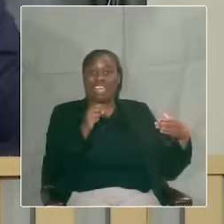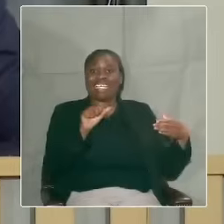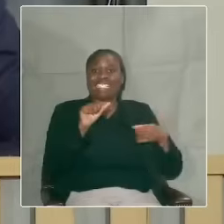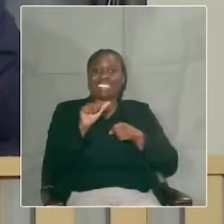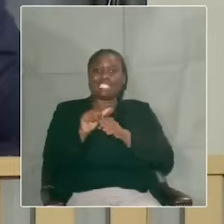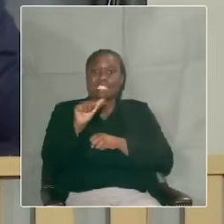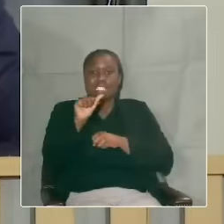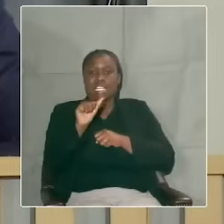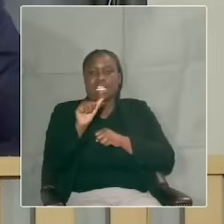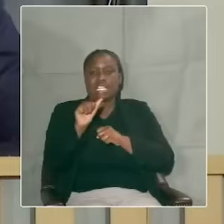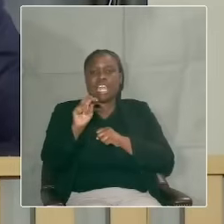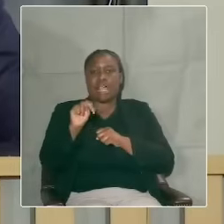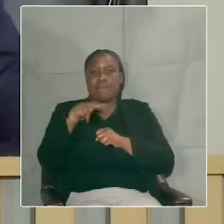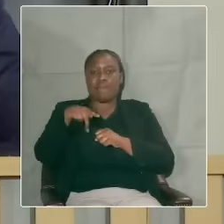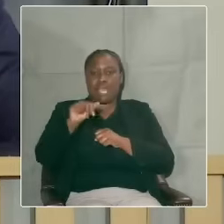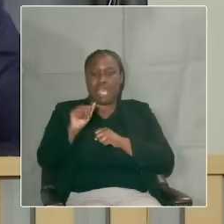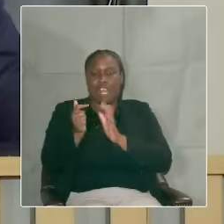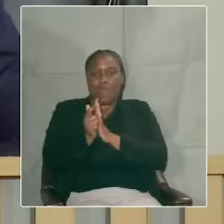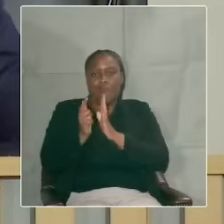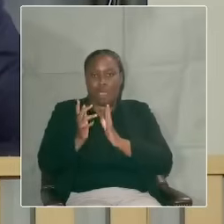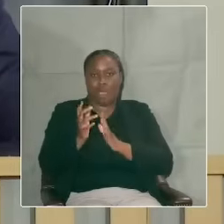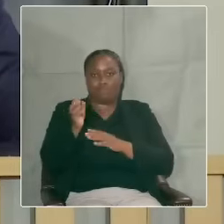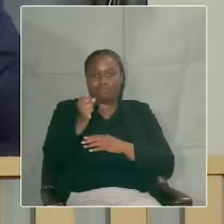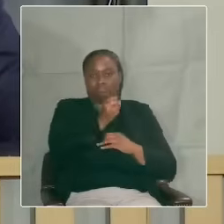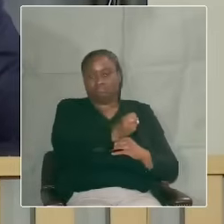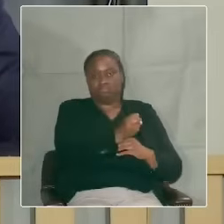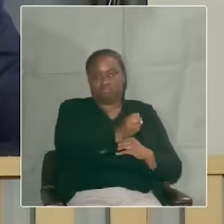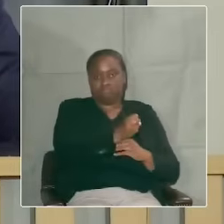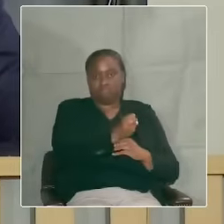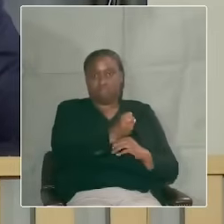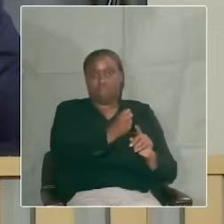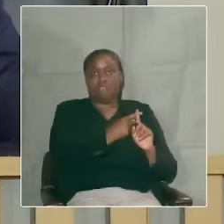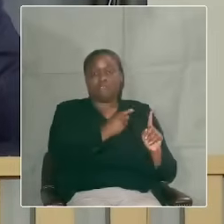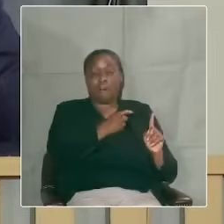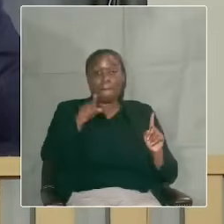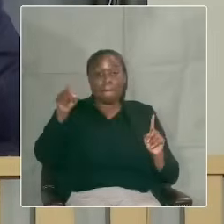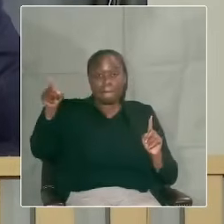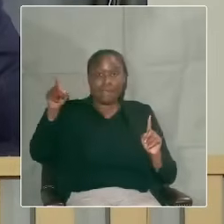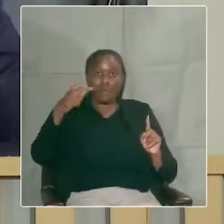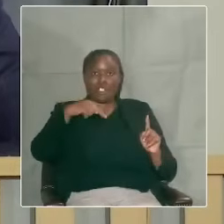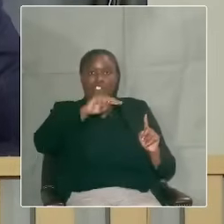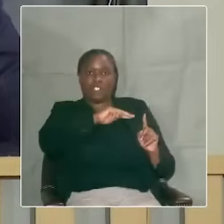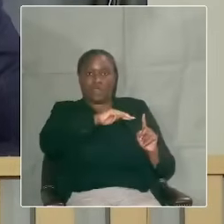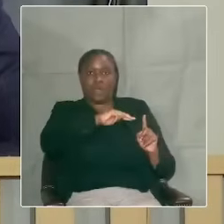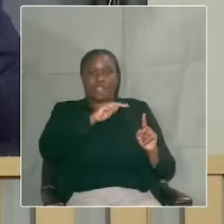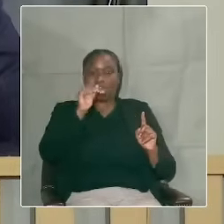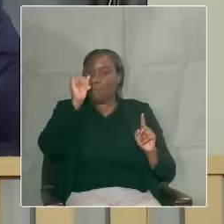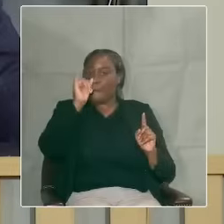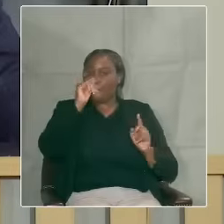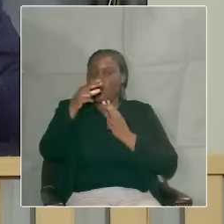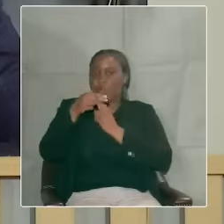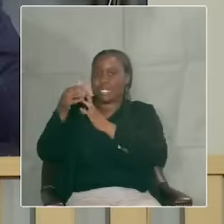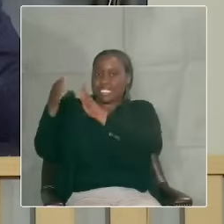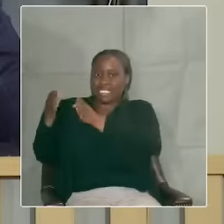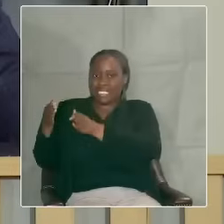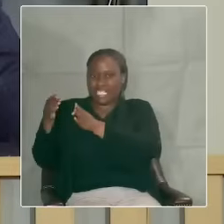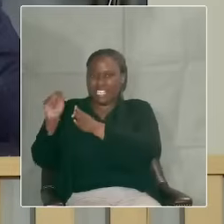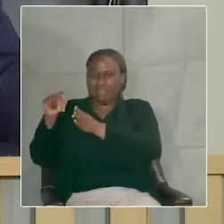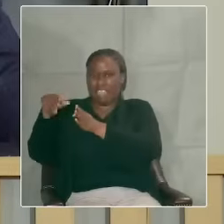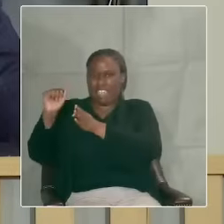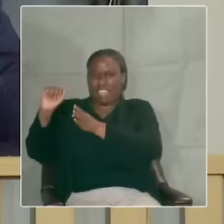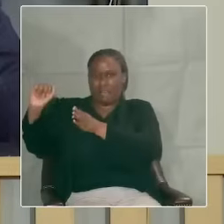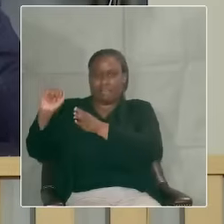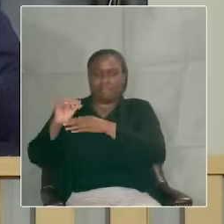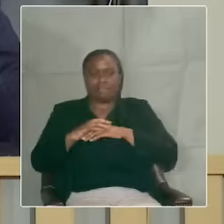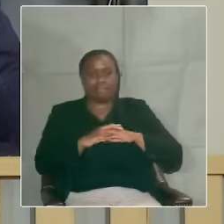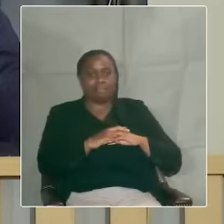dedicated prosecutors from the Organized Crime Unit of KwaZulu-Natal National Prosecuting Authority.